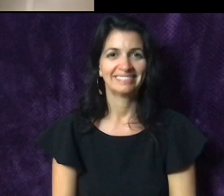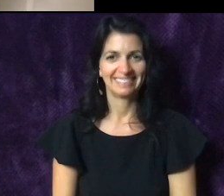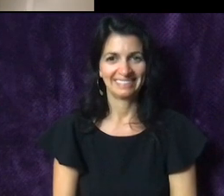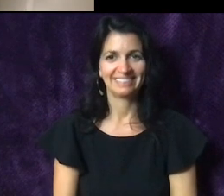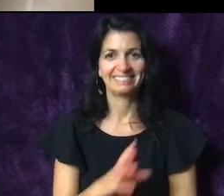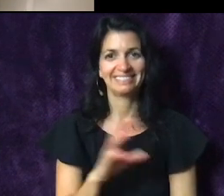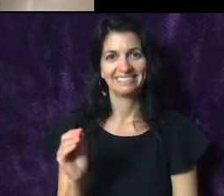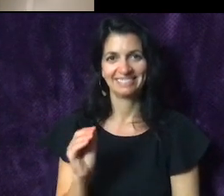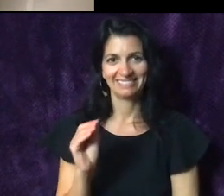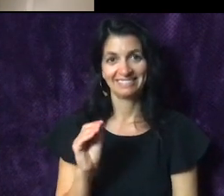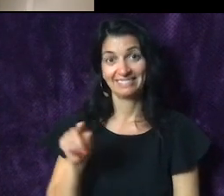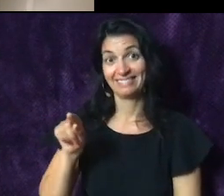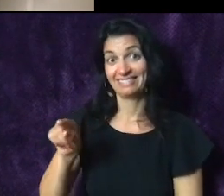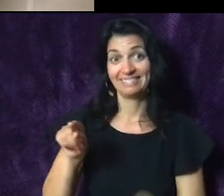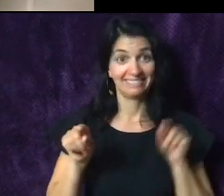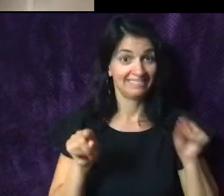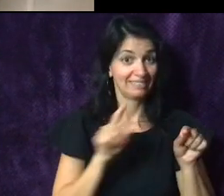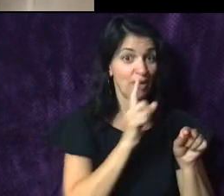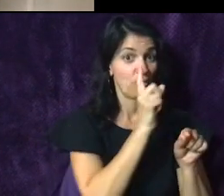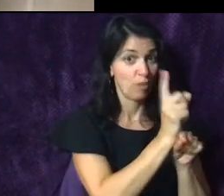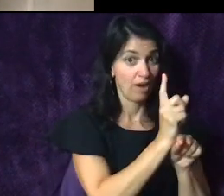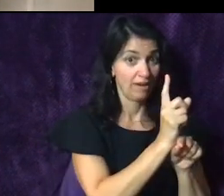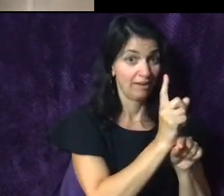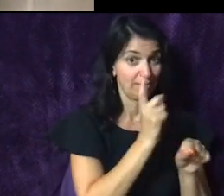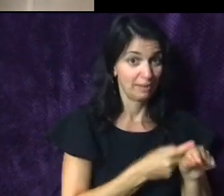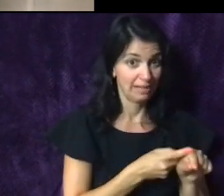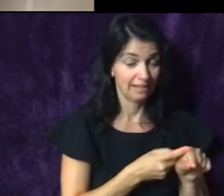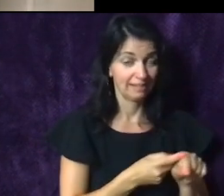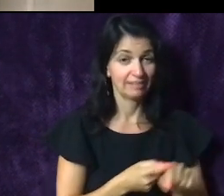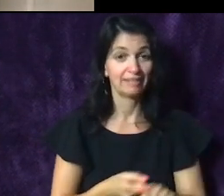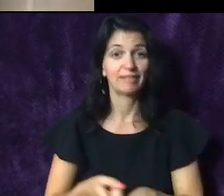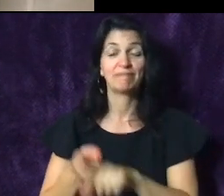And this one, 2 beats.